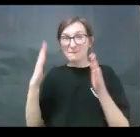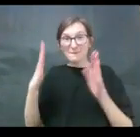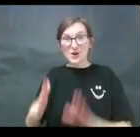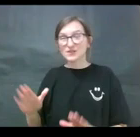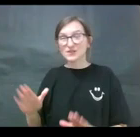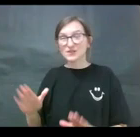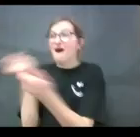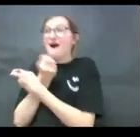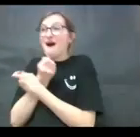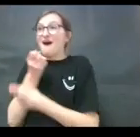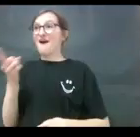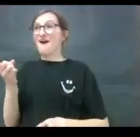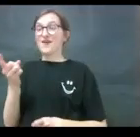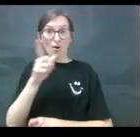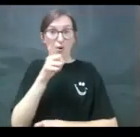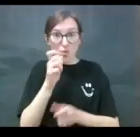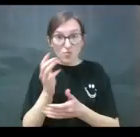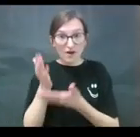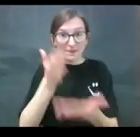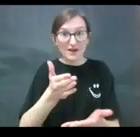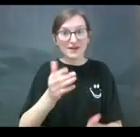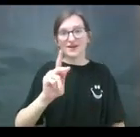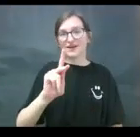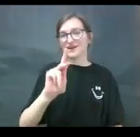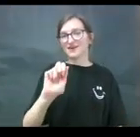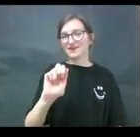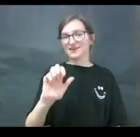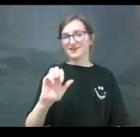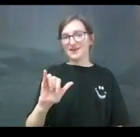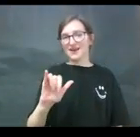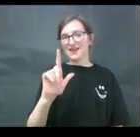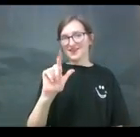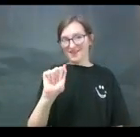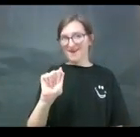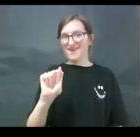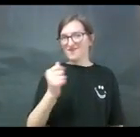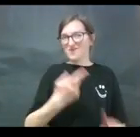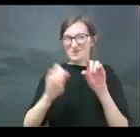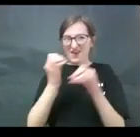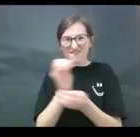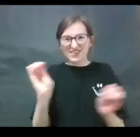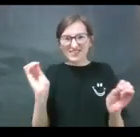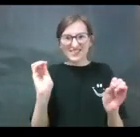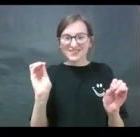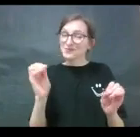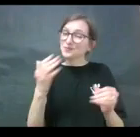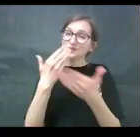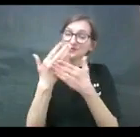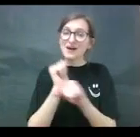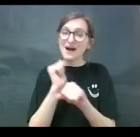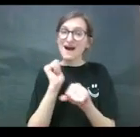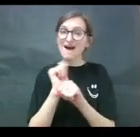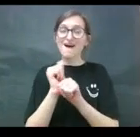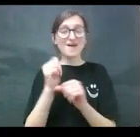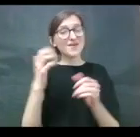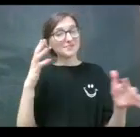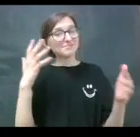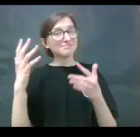the office nominated your class. Do you remember that? Yeah. So yeah. Way to go. So thank you. Give yourself a